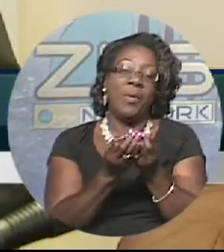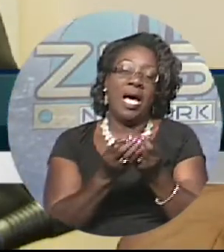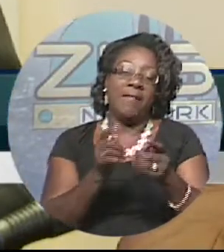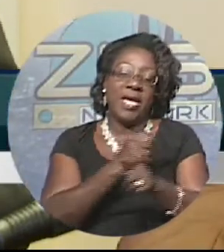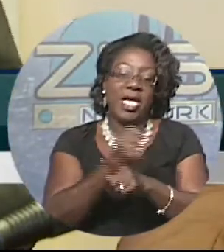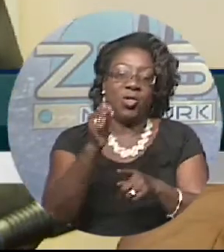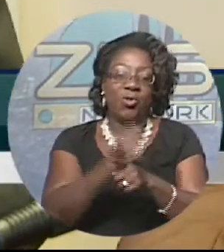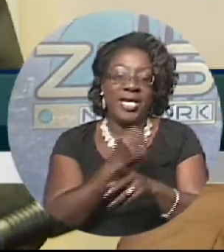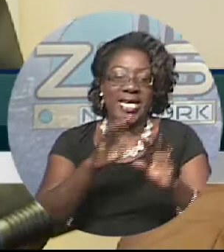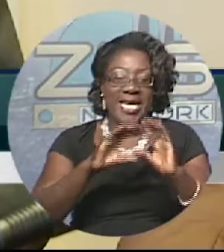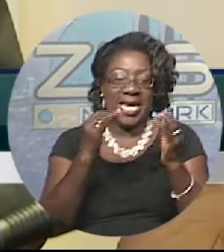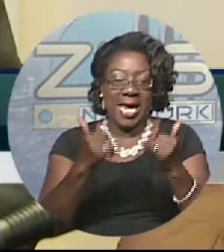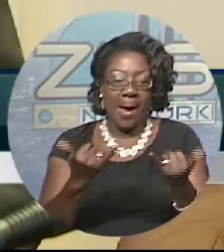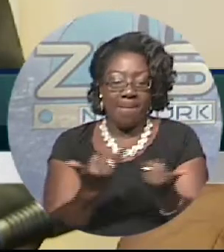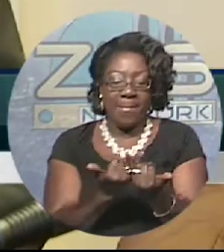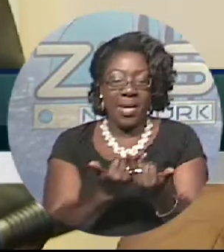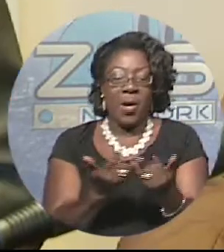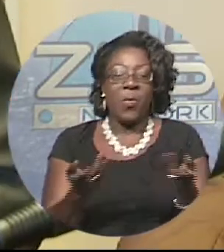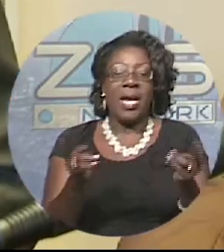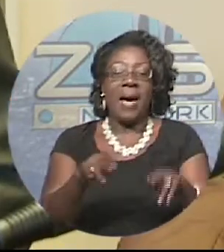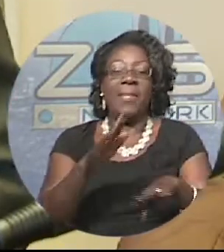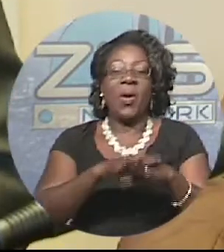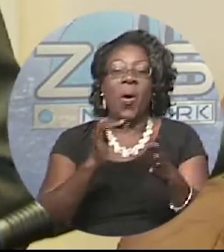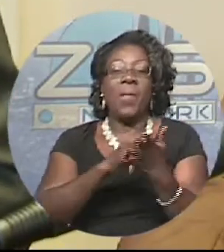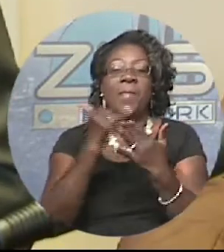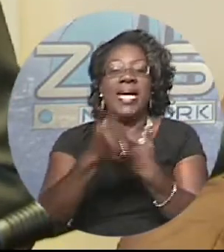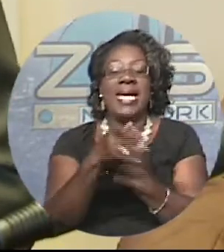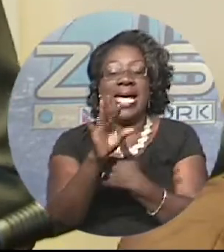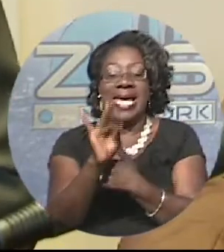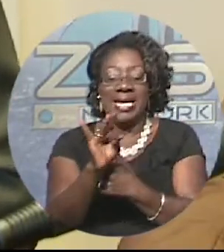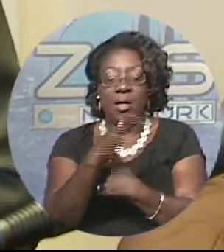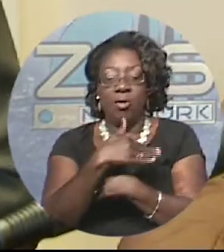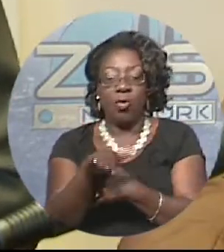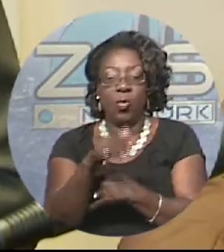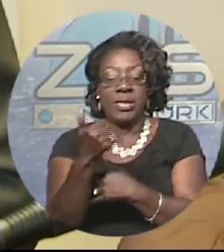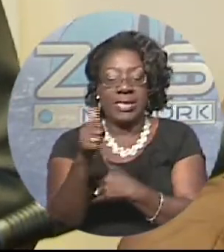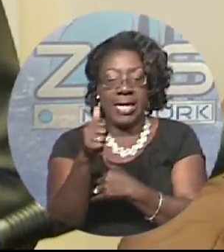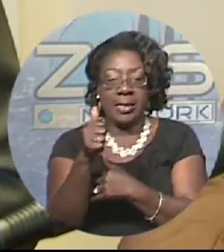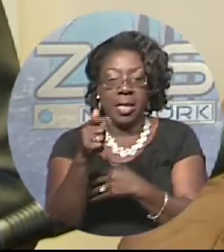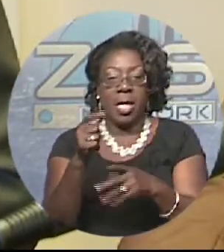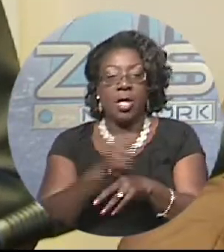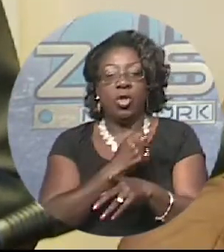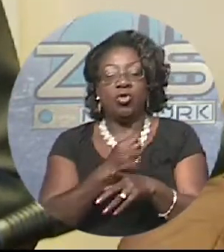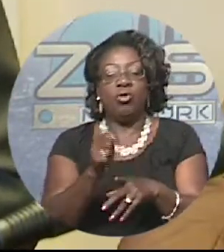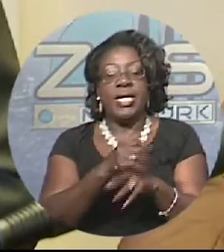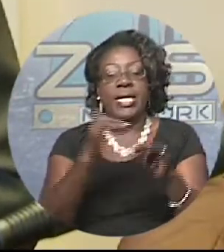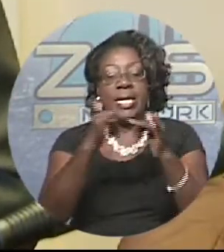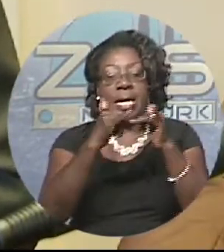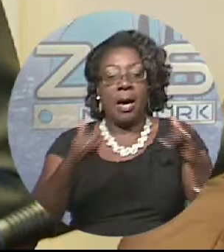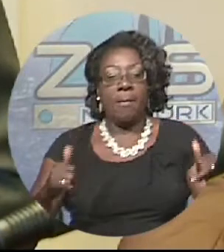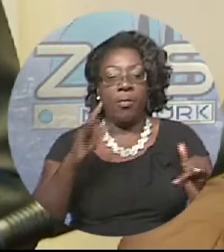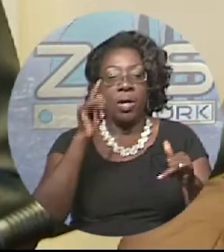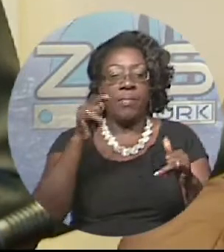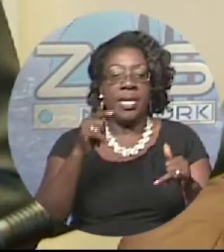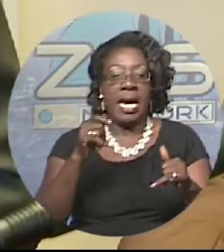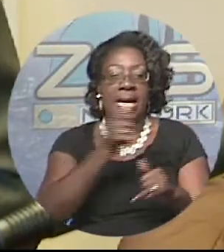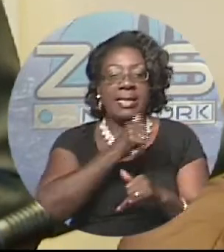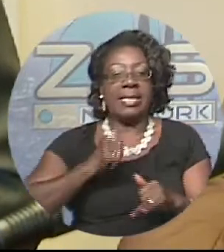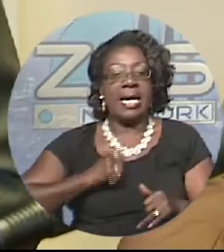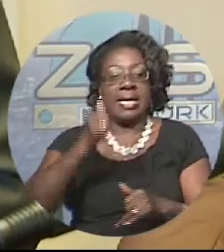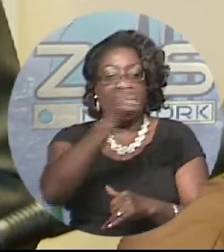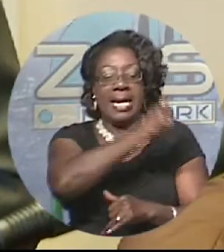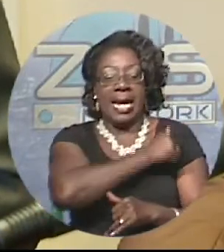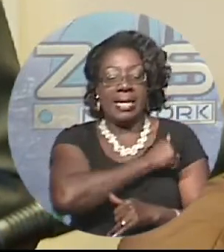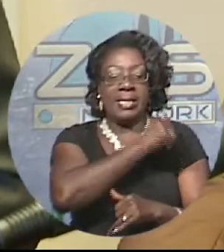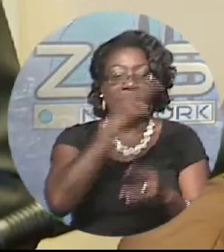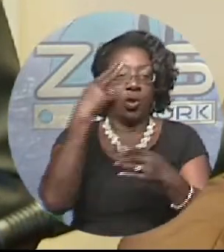Camp will take place on May 8th through to May 10th. The training camp will be held at the Atlantis Resort on